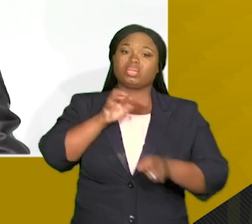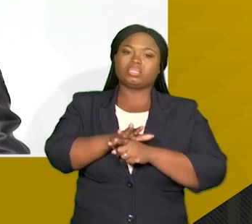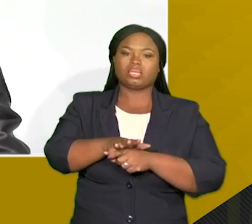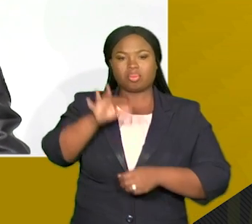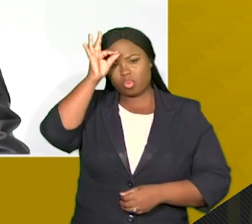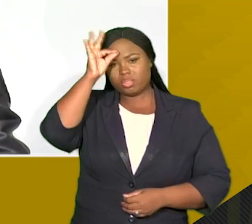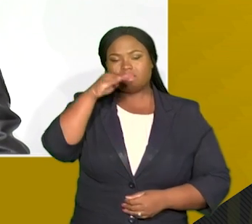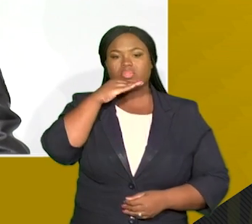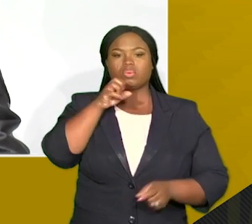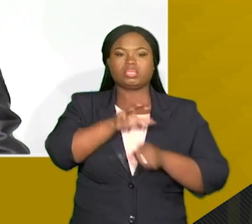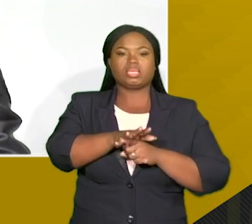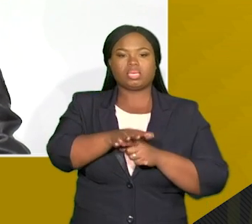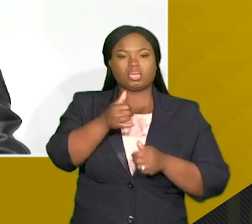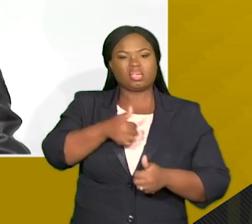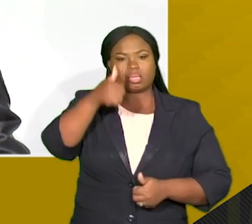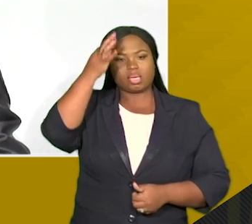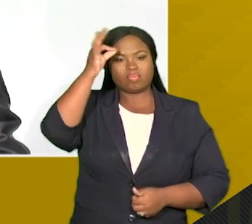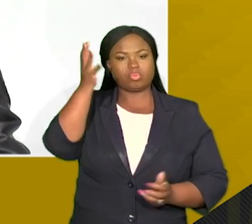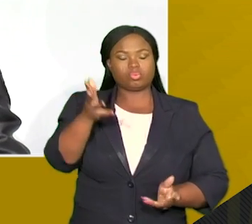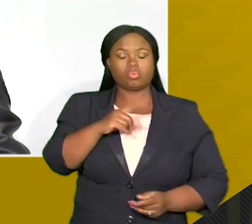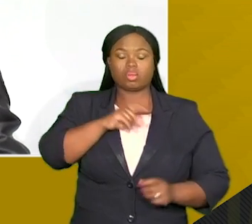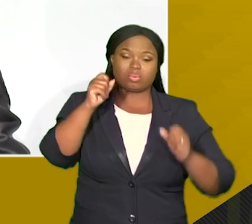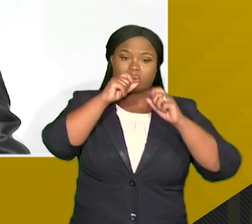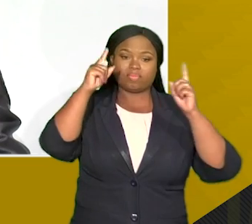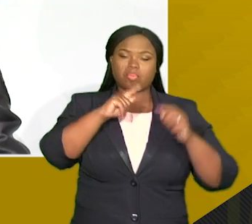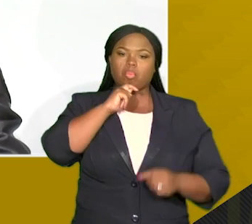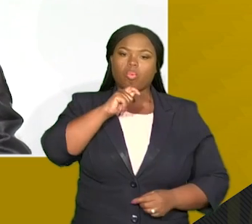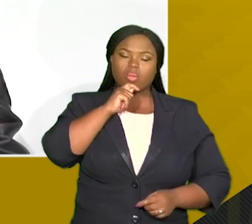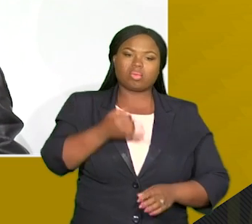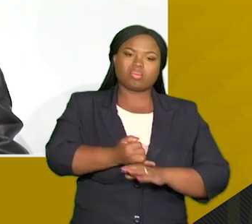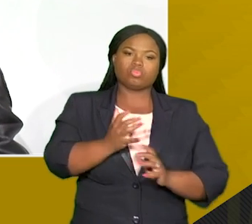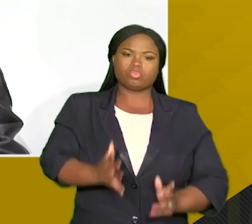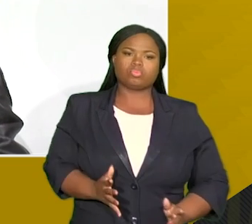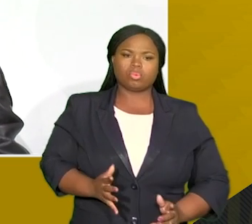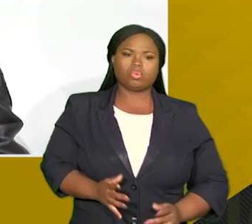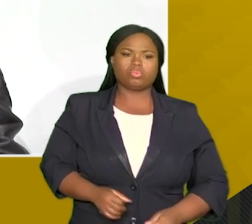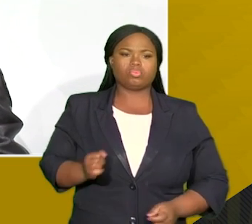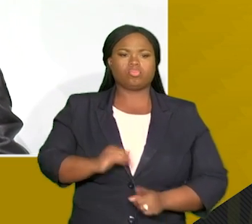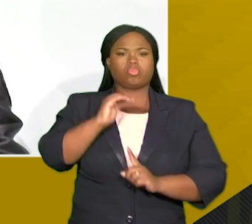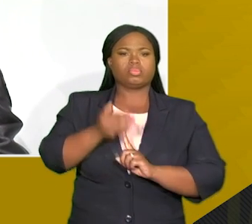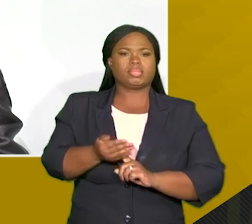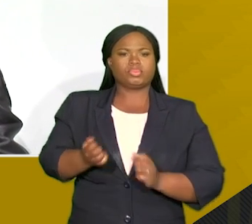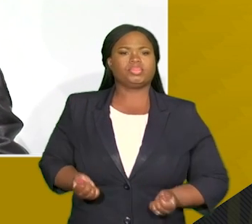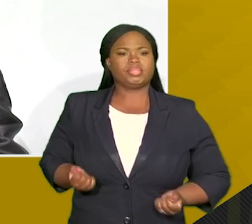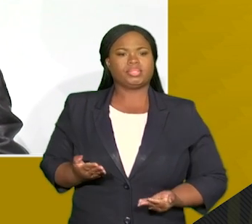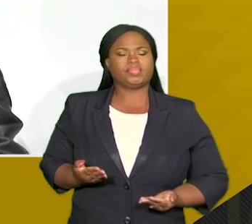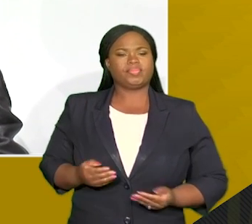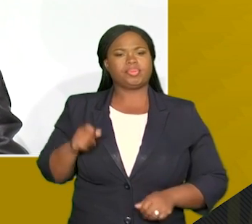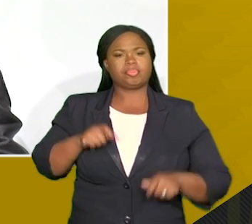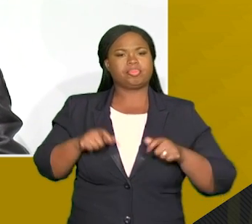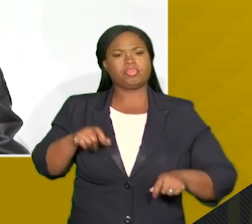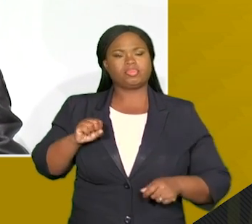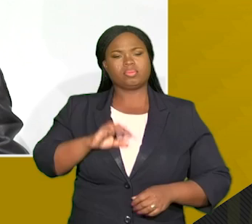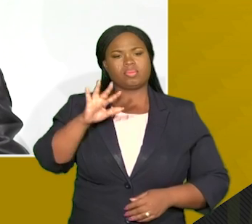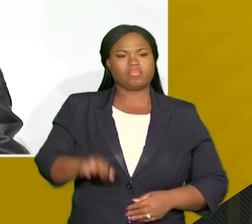state. Mm. So if you wake up very early in the morning to go and protect and serve the inhabitants of South